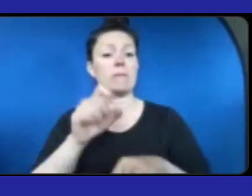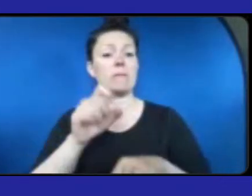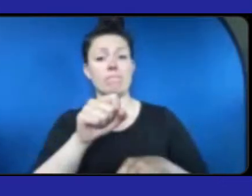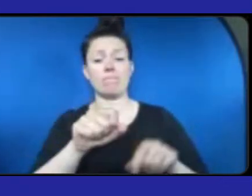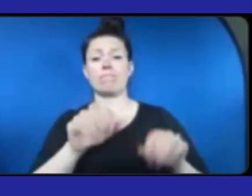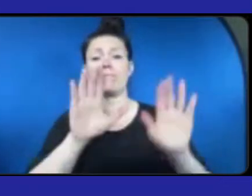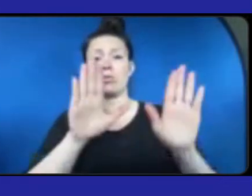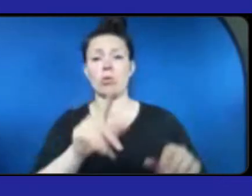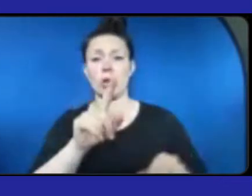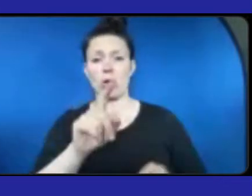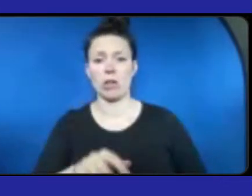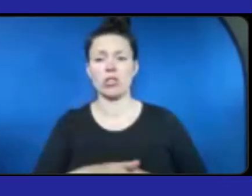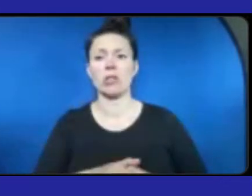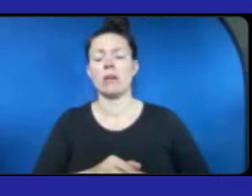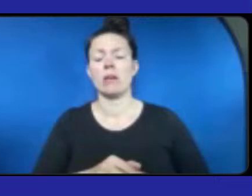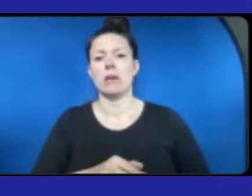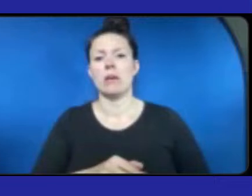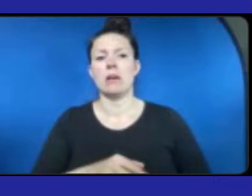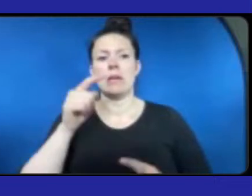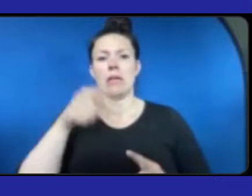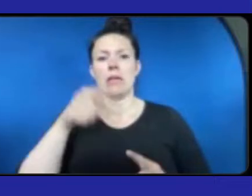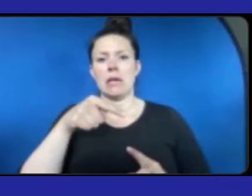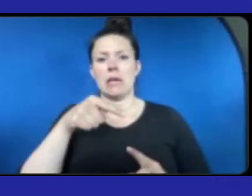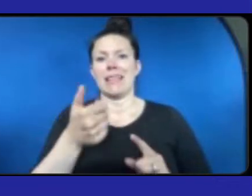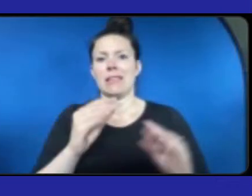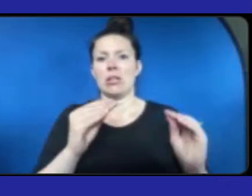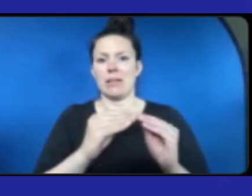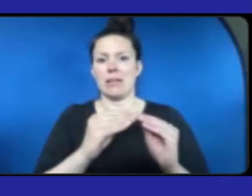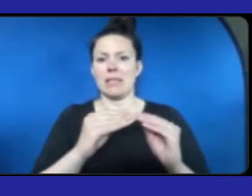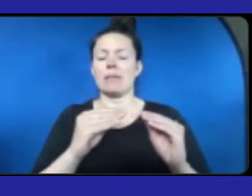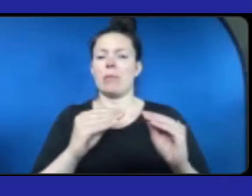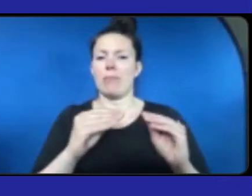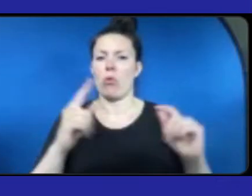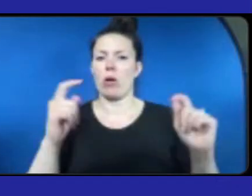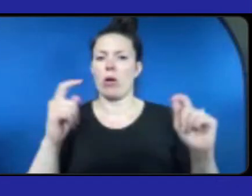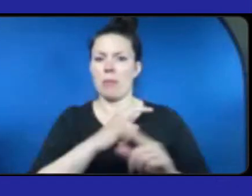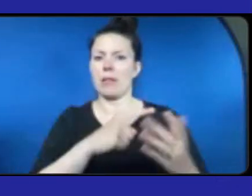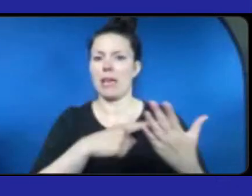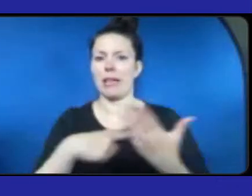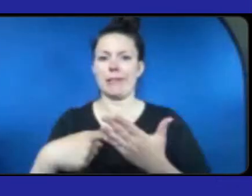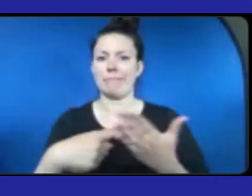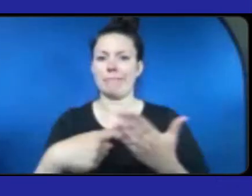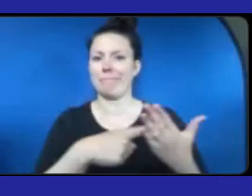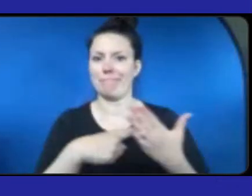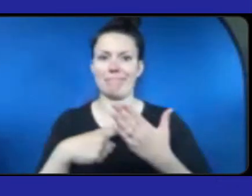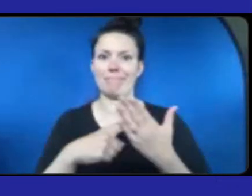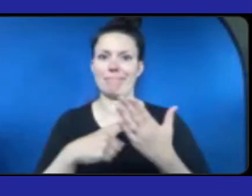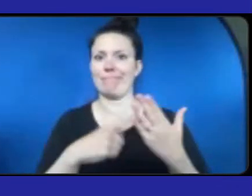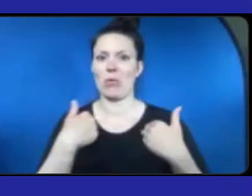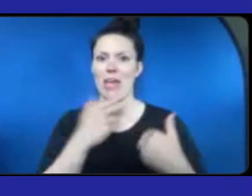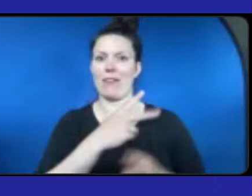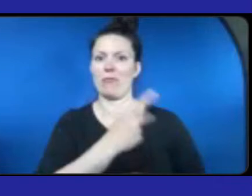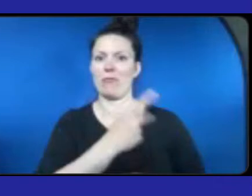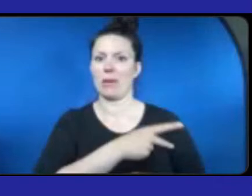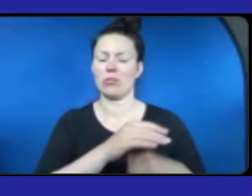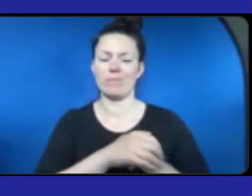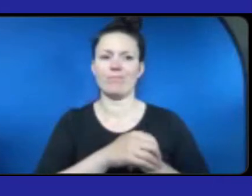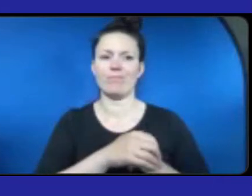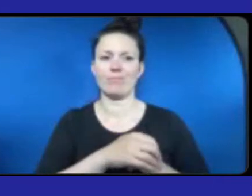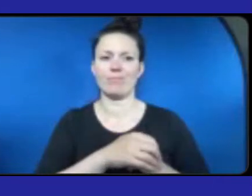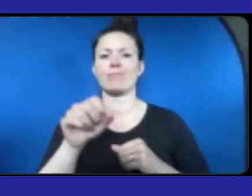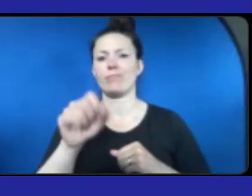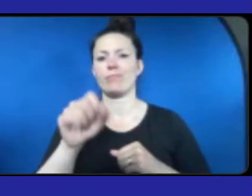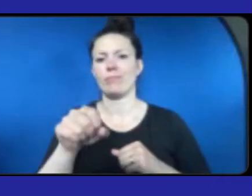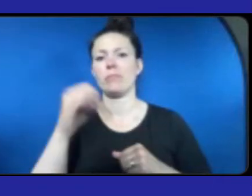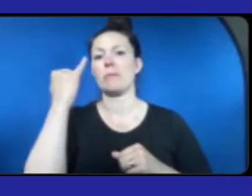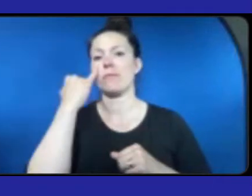one of the more complicated conversations that I have personally with patients. So we do, if they are